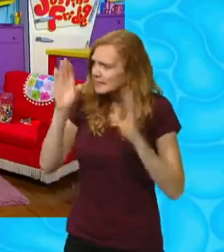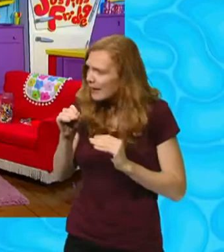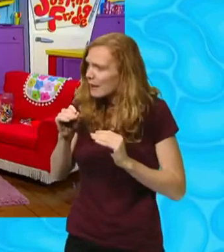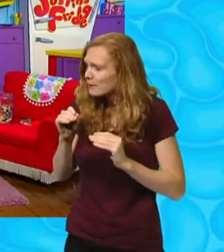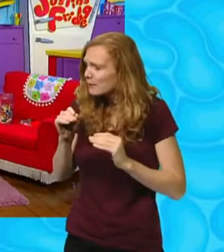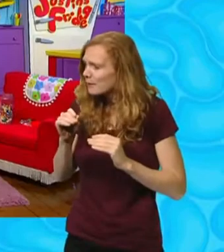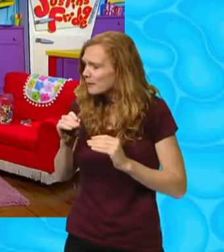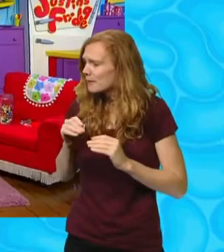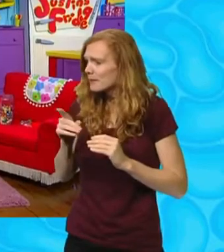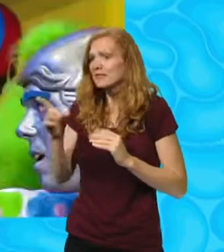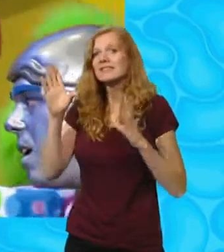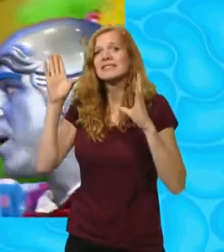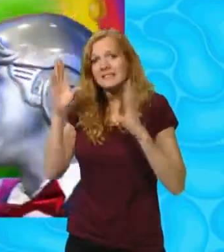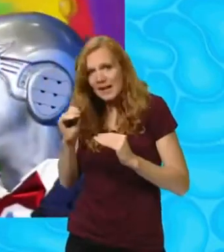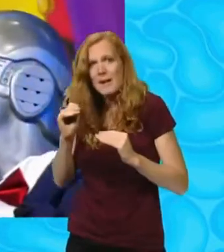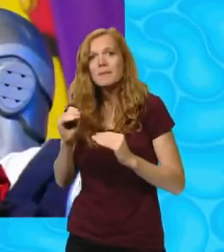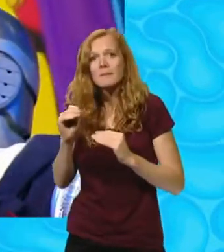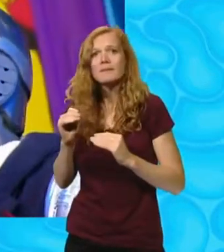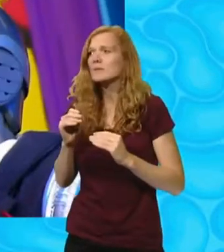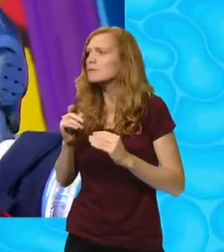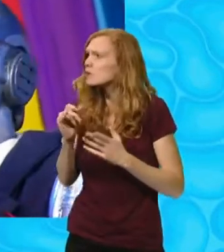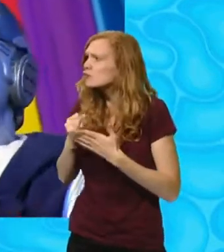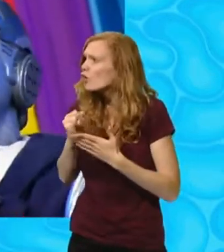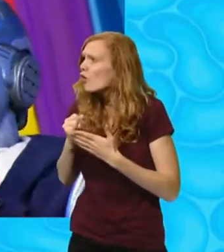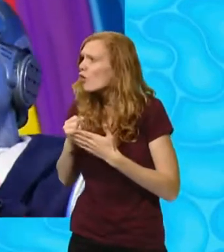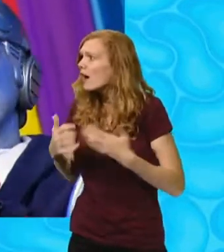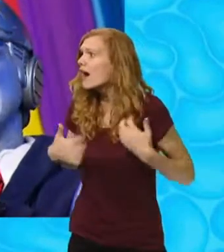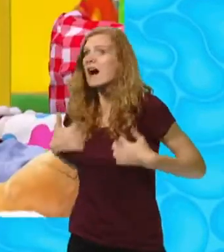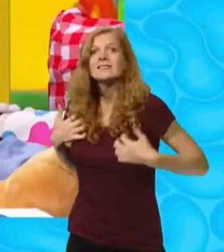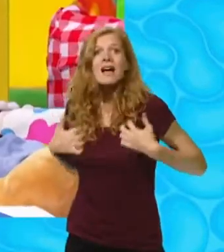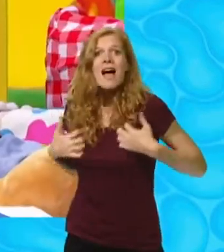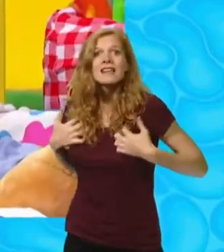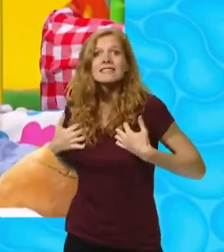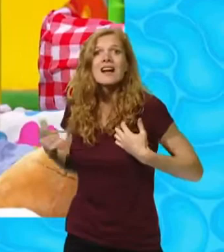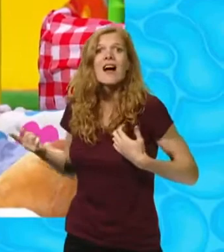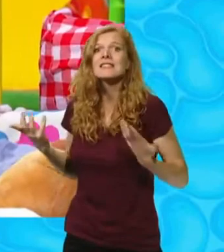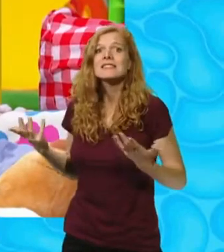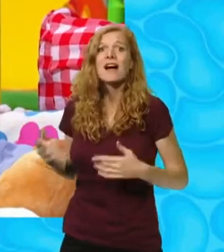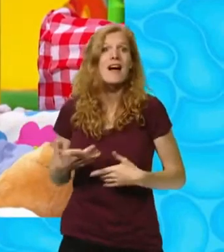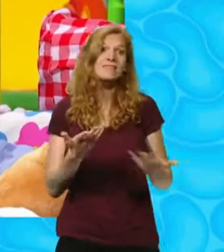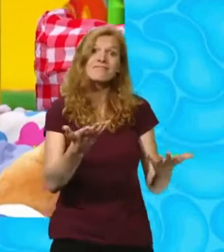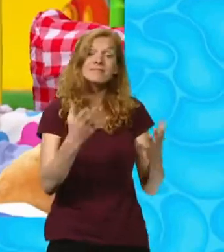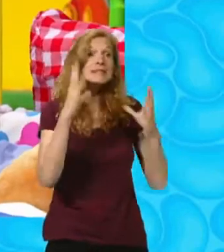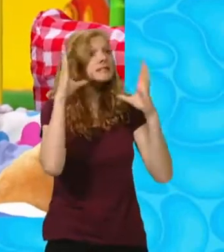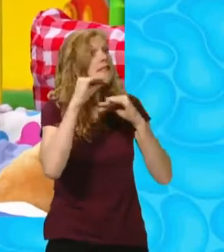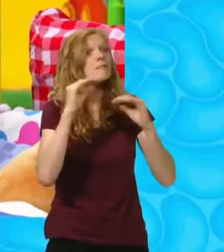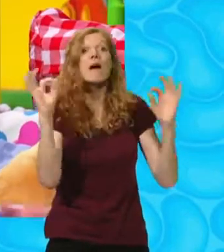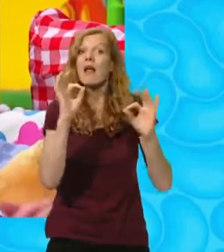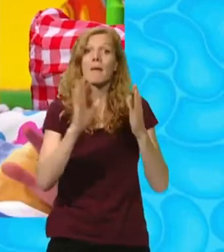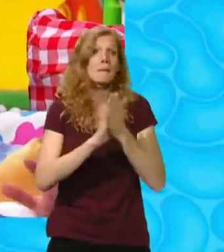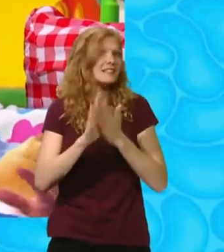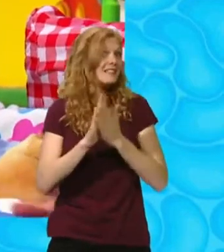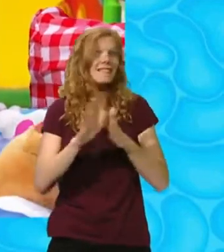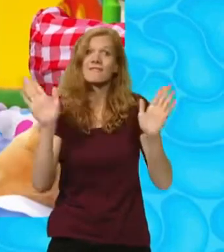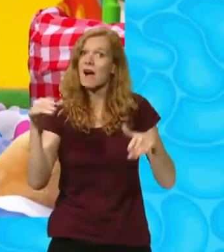meant to be sleeping. What's the matter? Oh, but I don't know. You can't sleep. You're too excited. Look, the Tooth Fairy's never going to come at this rate.